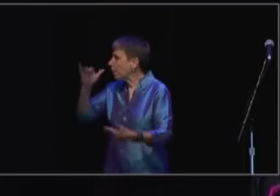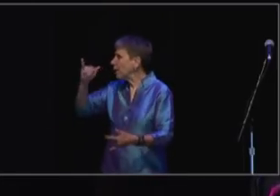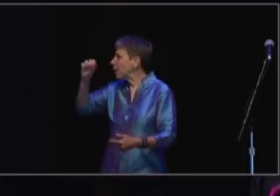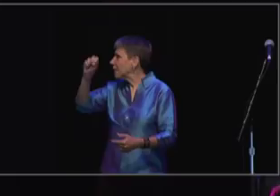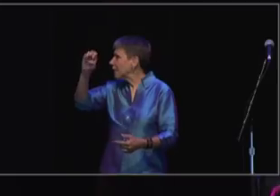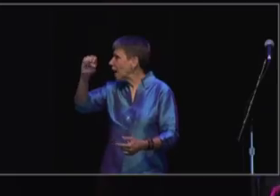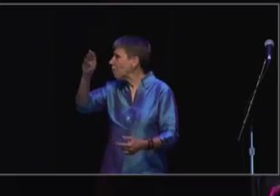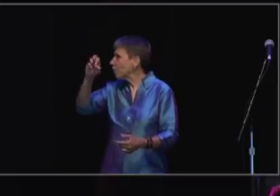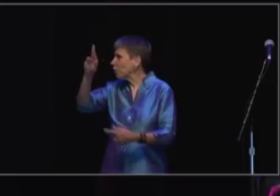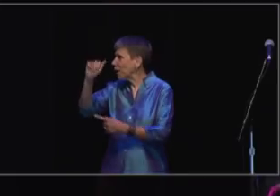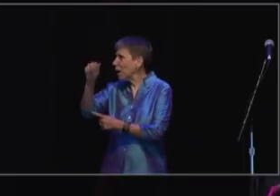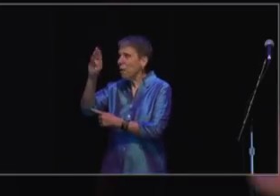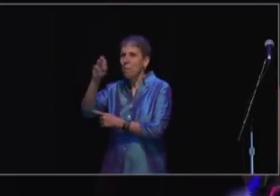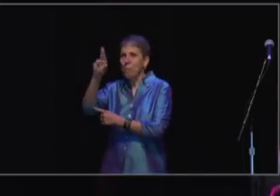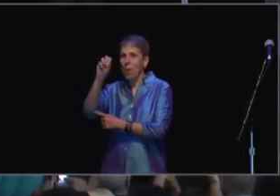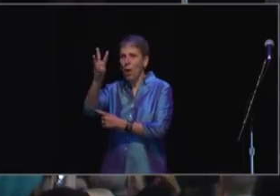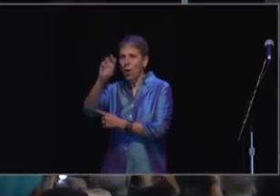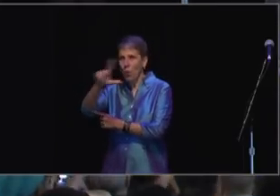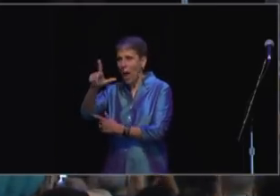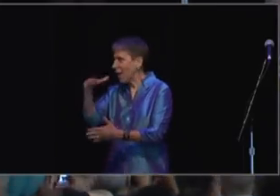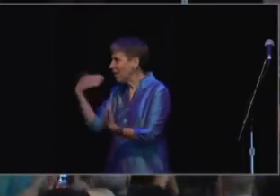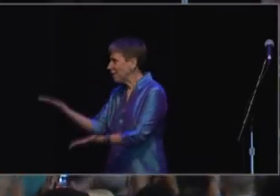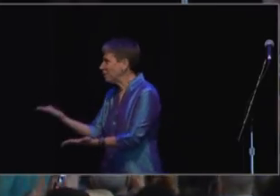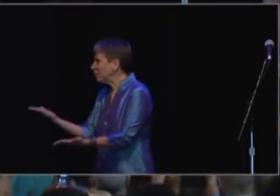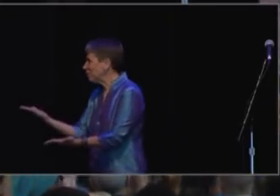Ysaÿe Maria Barnwell.